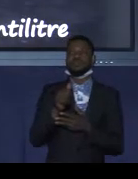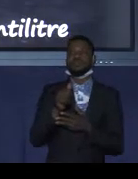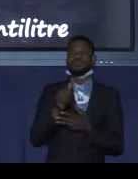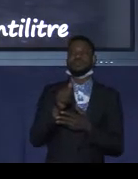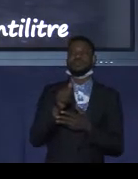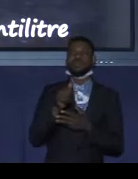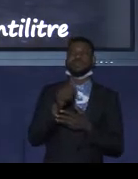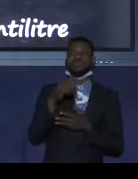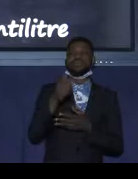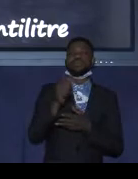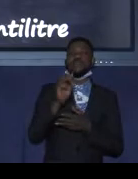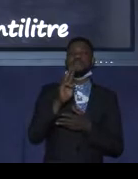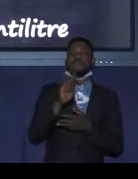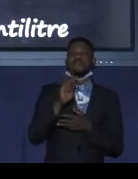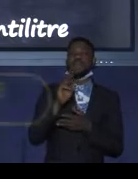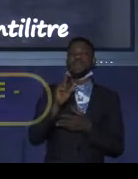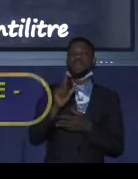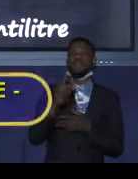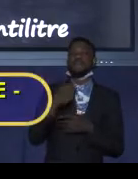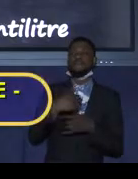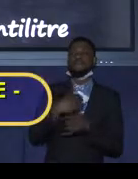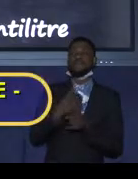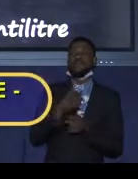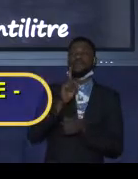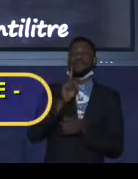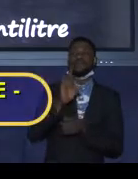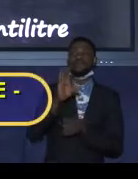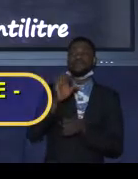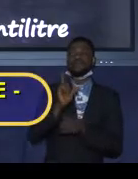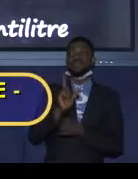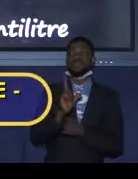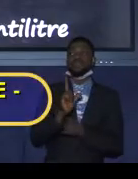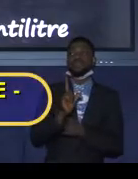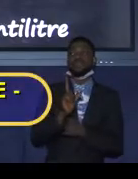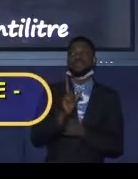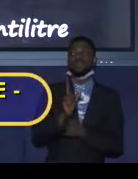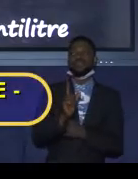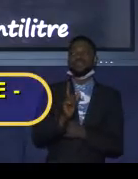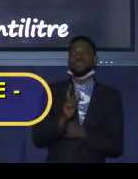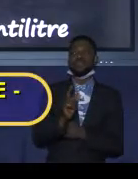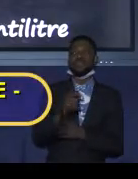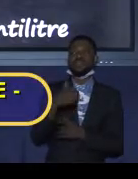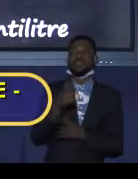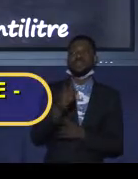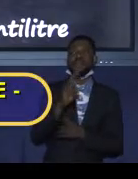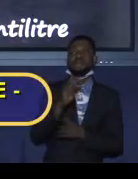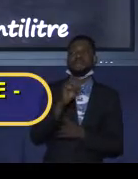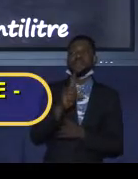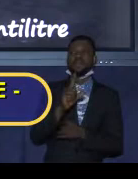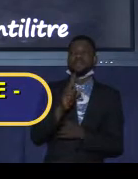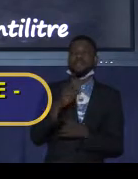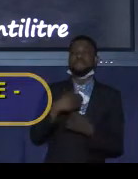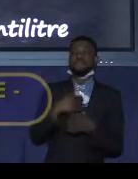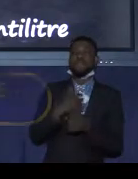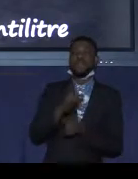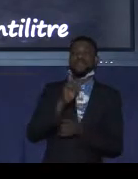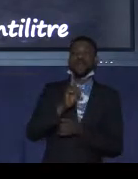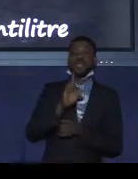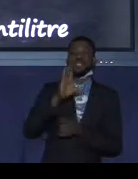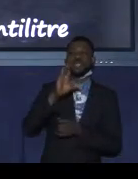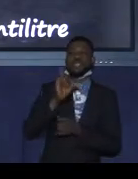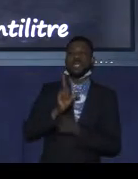means 10 milliliters make 1 centiliter. Take that again. 10